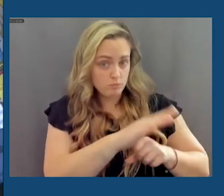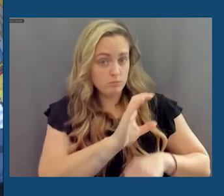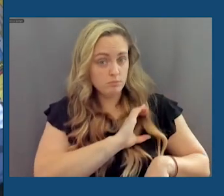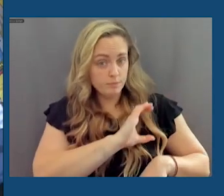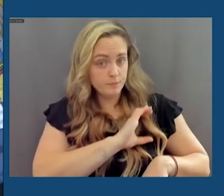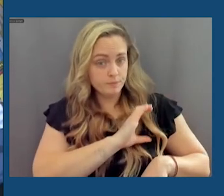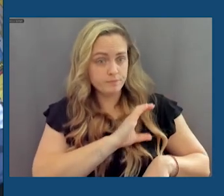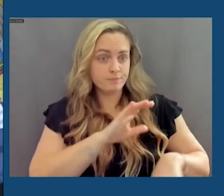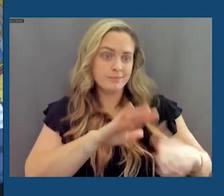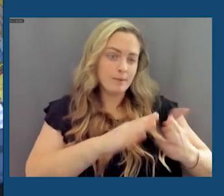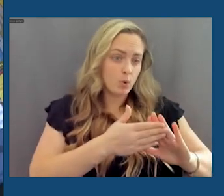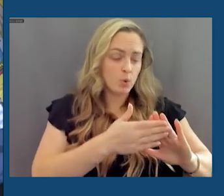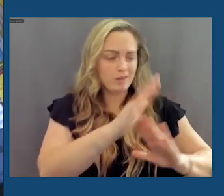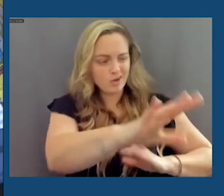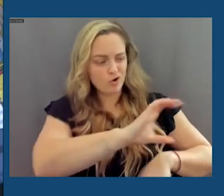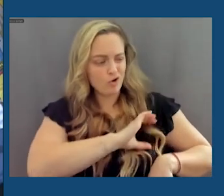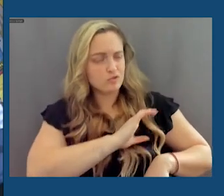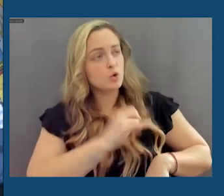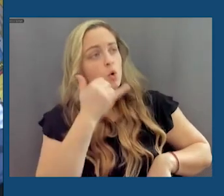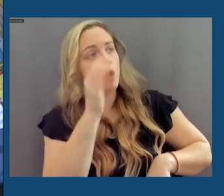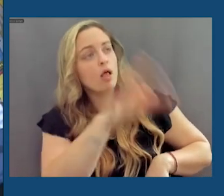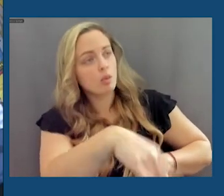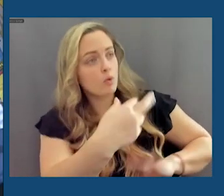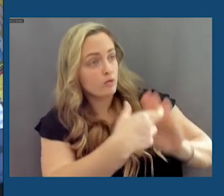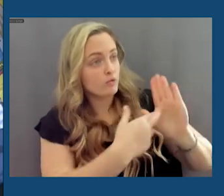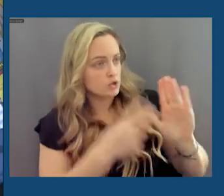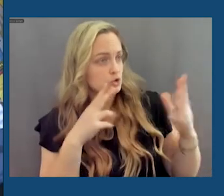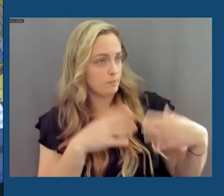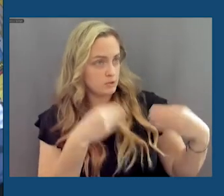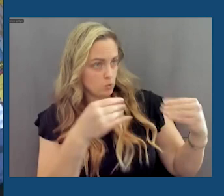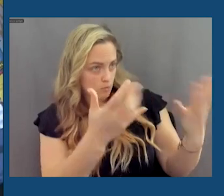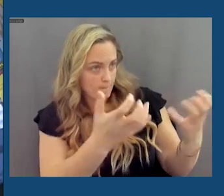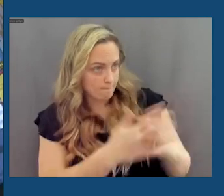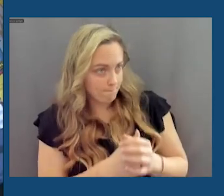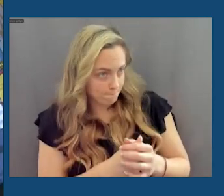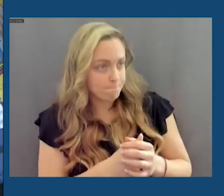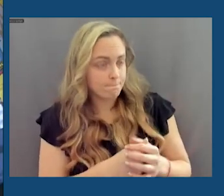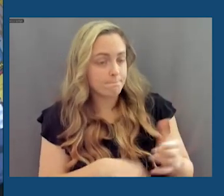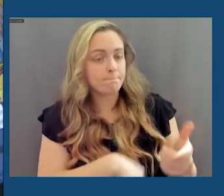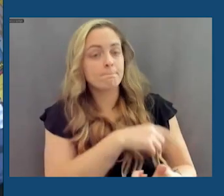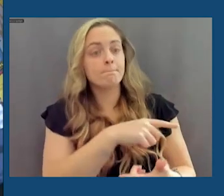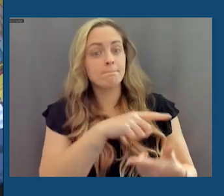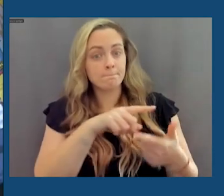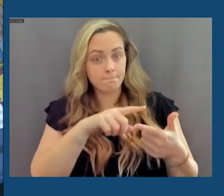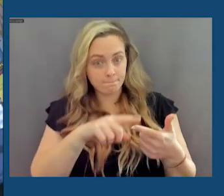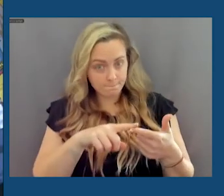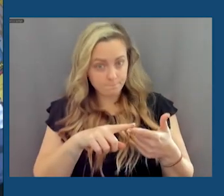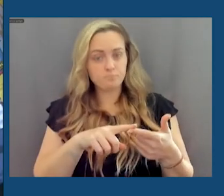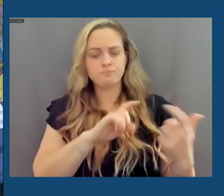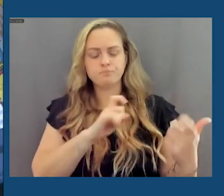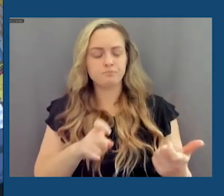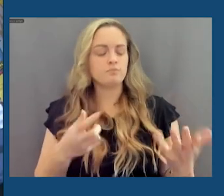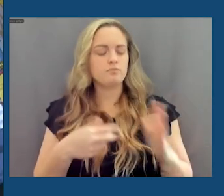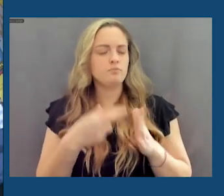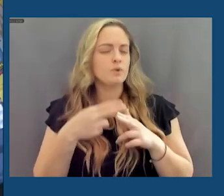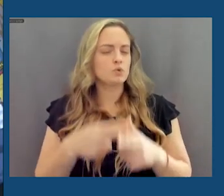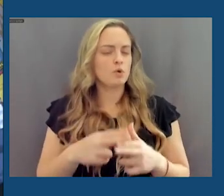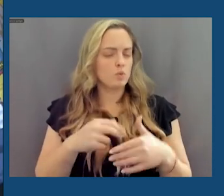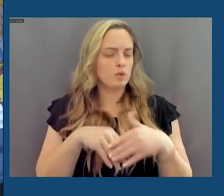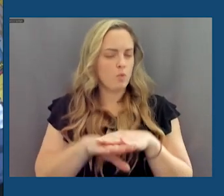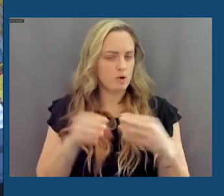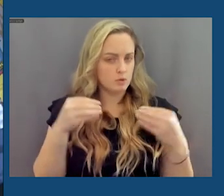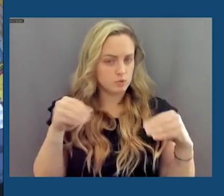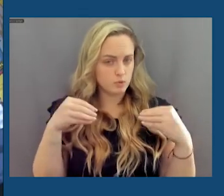neighborhood officers. They'll call up, they'll register their store, and then they are given what's called, when they come into a